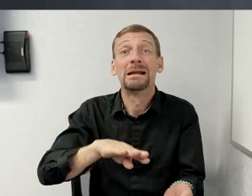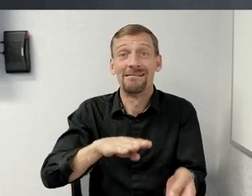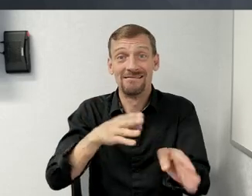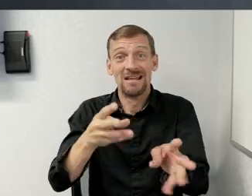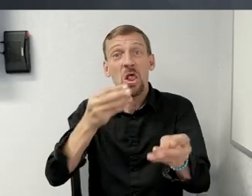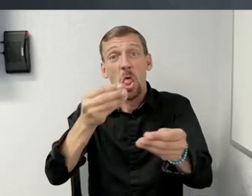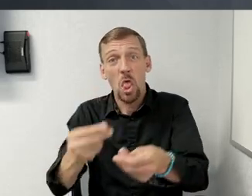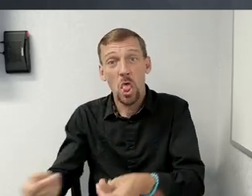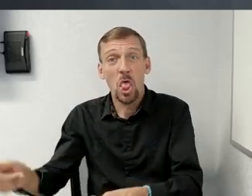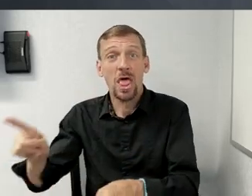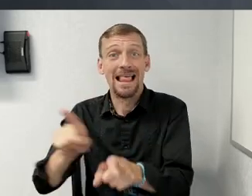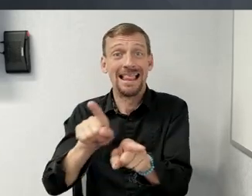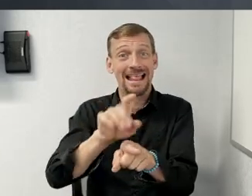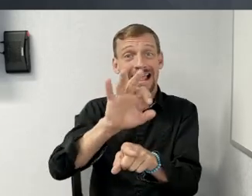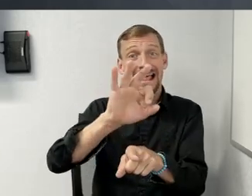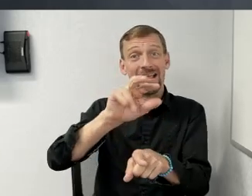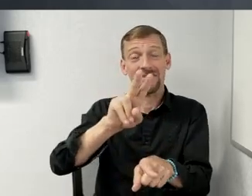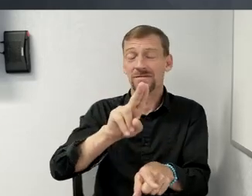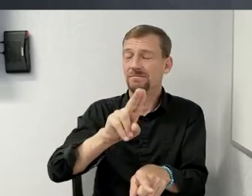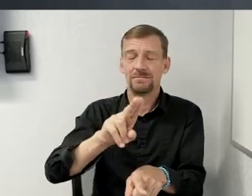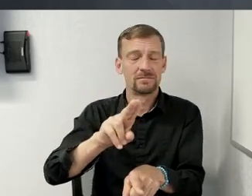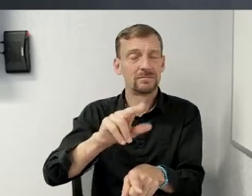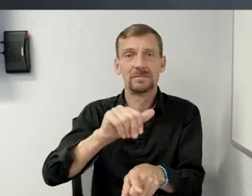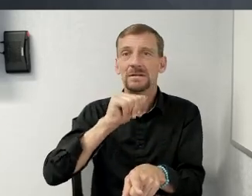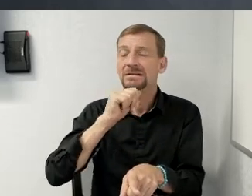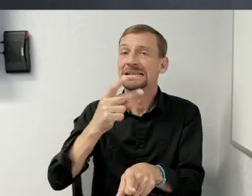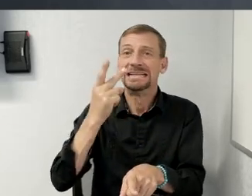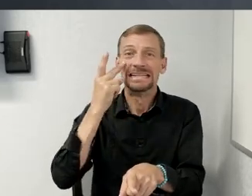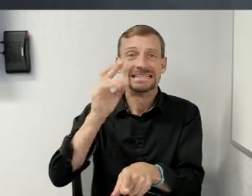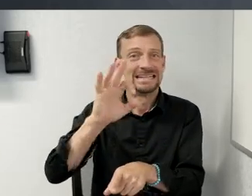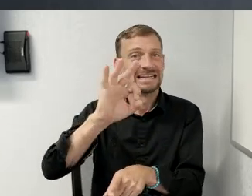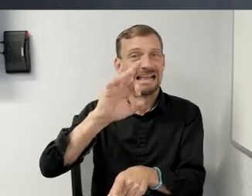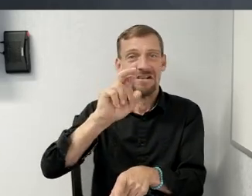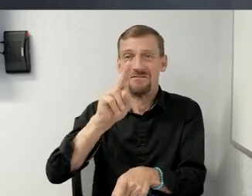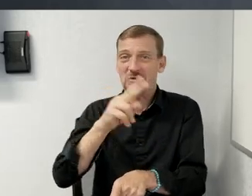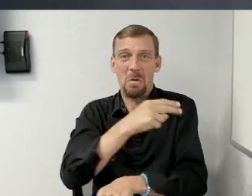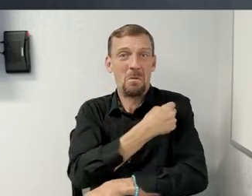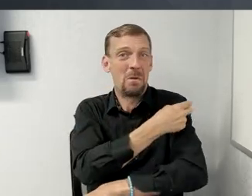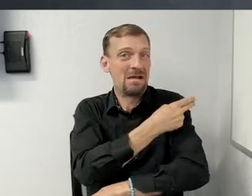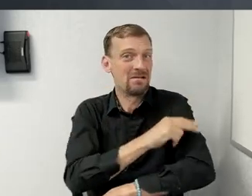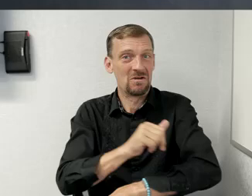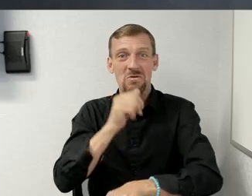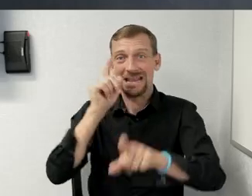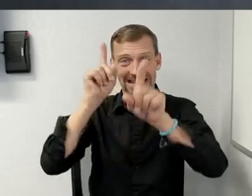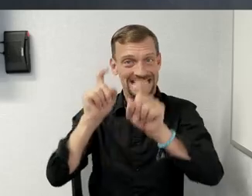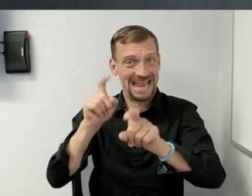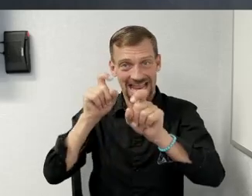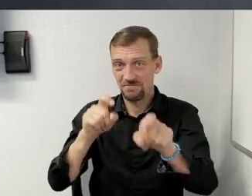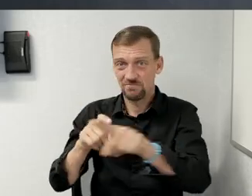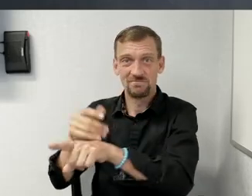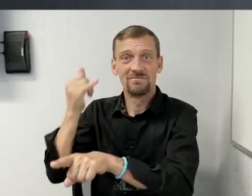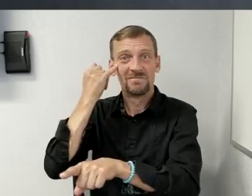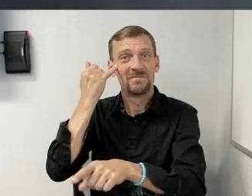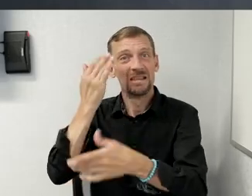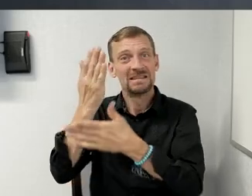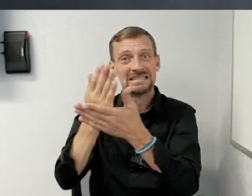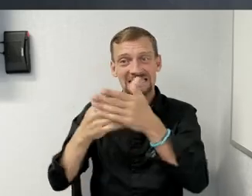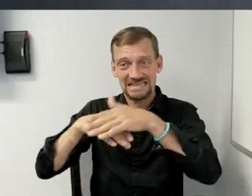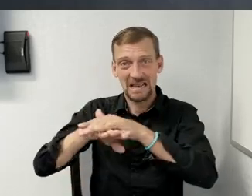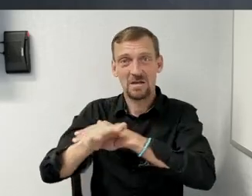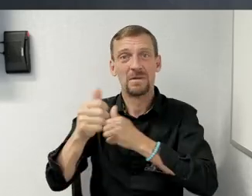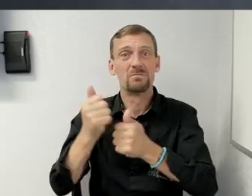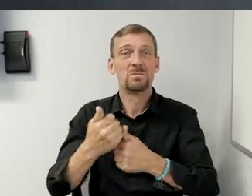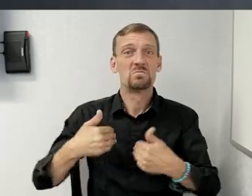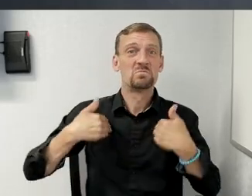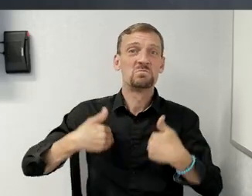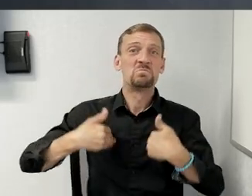flu does. We don't see flu patients this time of year, and we don't test. If somebody comes in with a respiratory